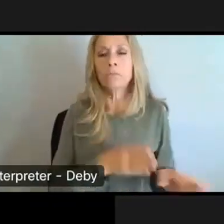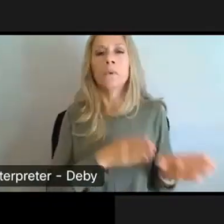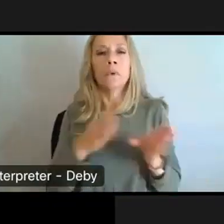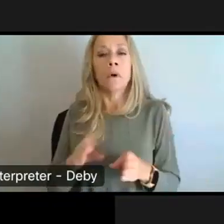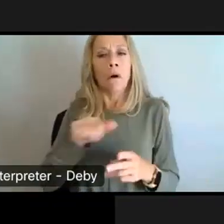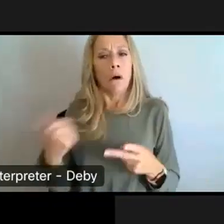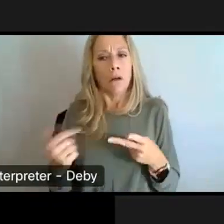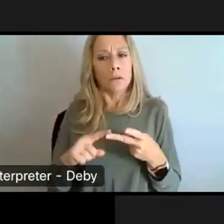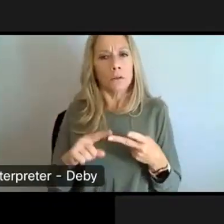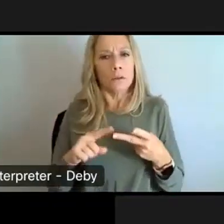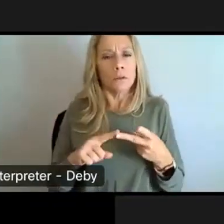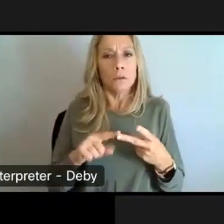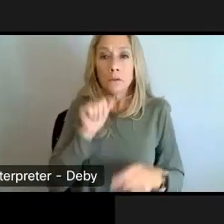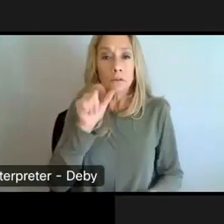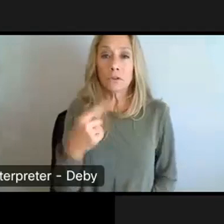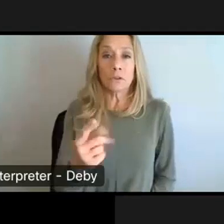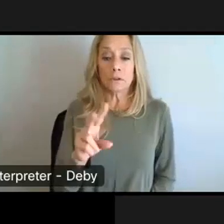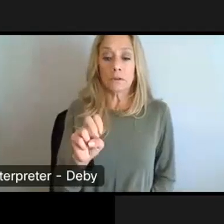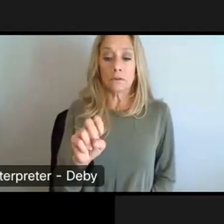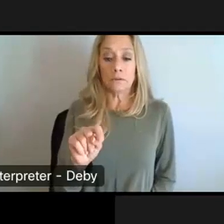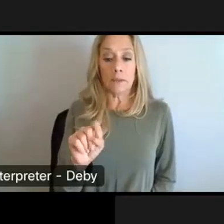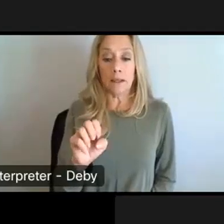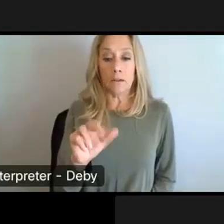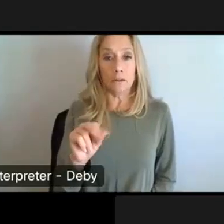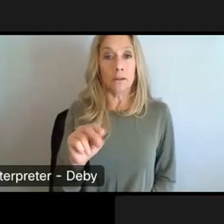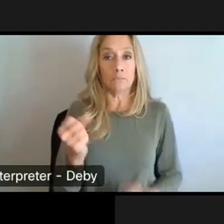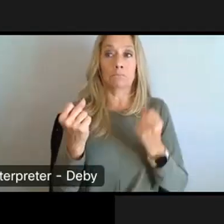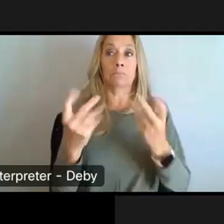that not just veterans face. Uh, a